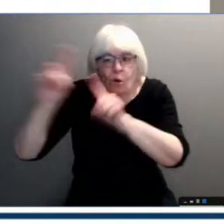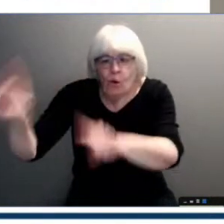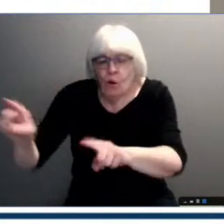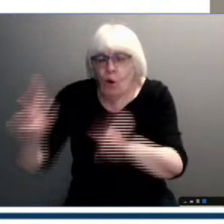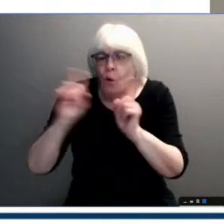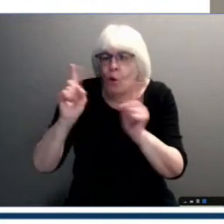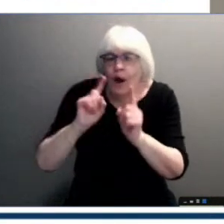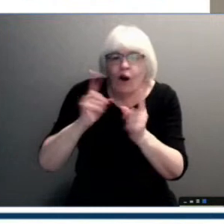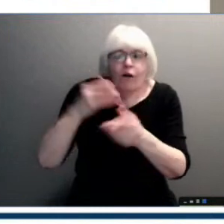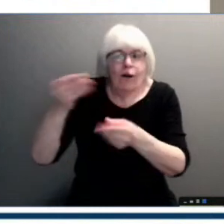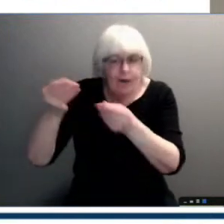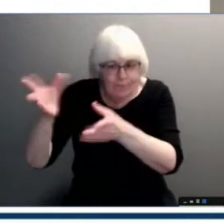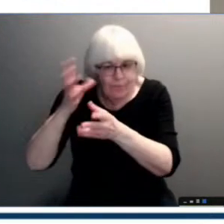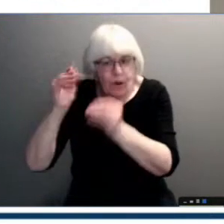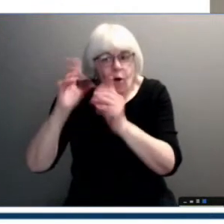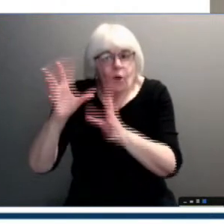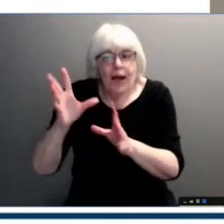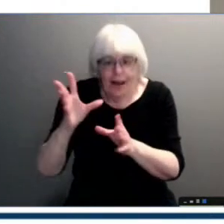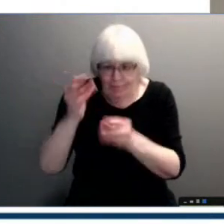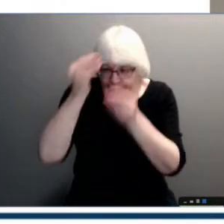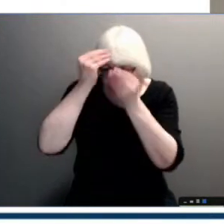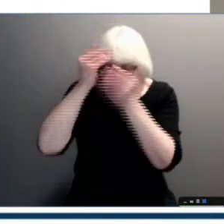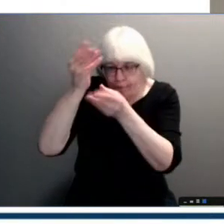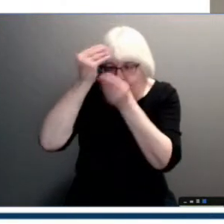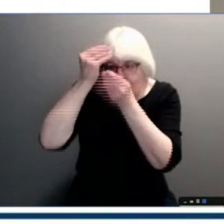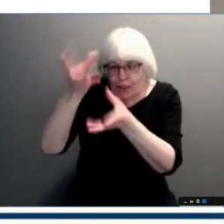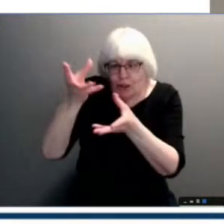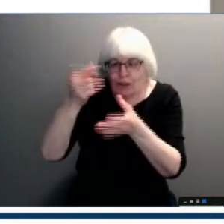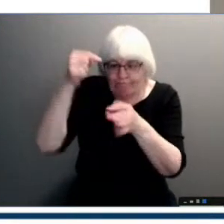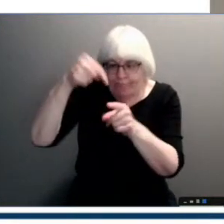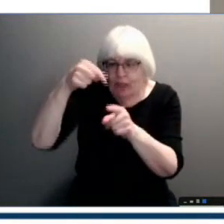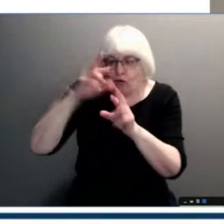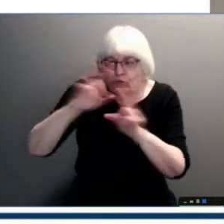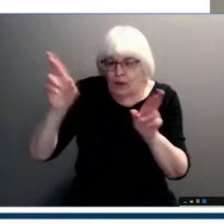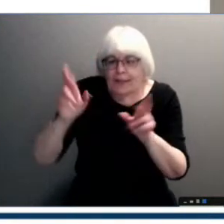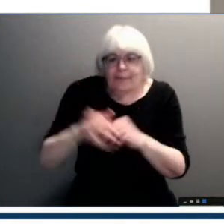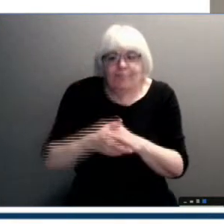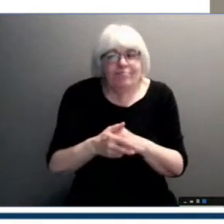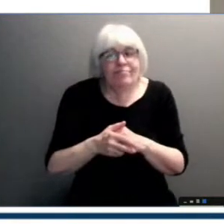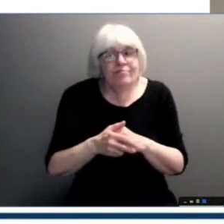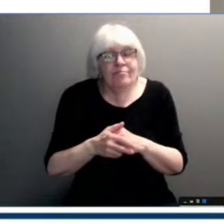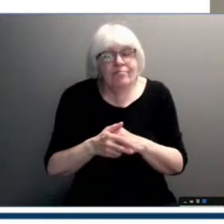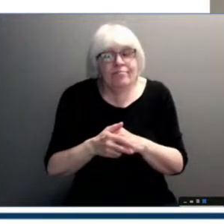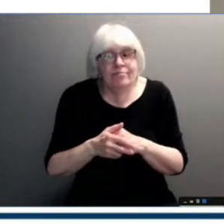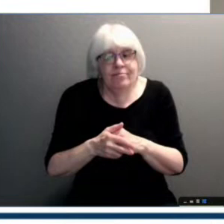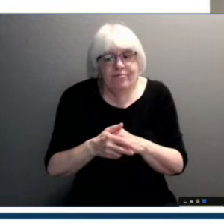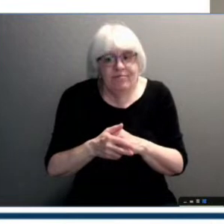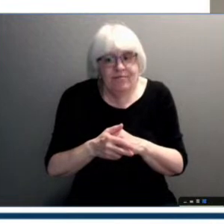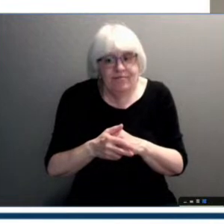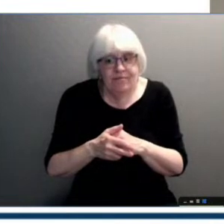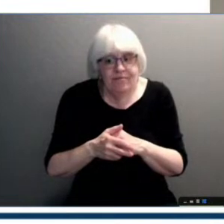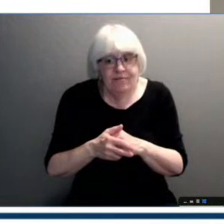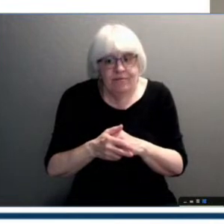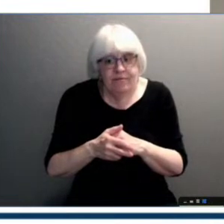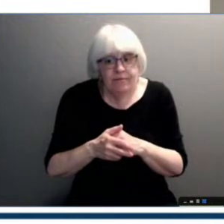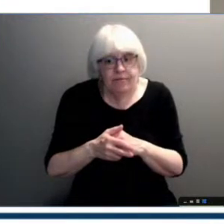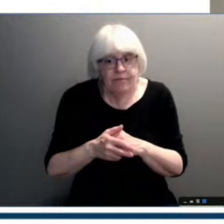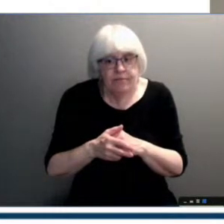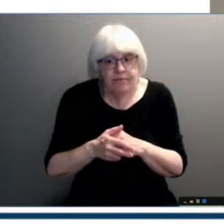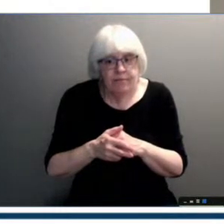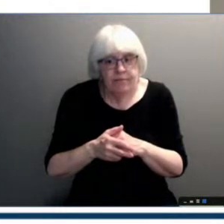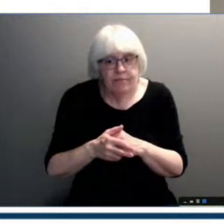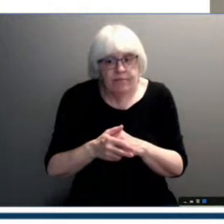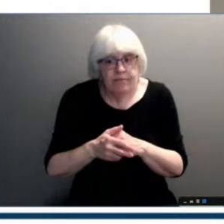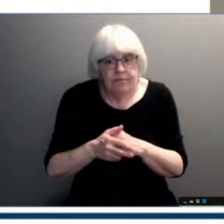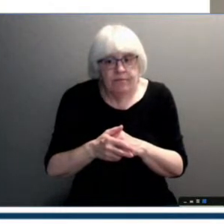that. But I also think that it's now is the time for Nova Scotians to think that there's a